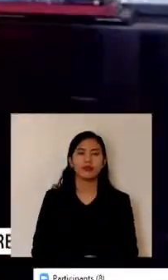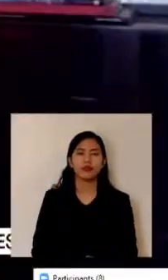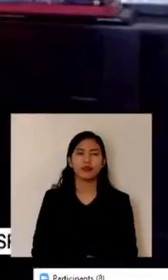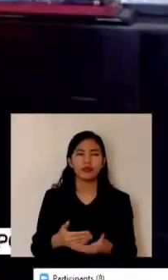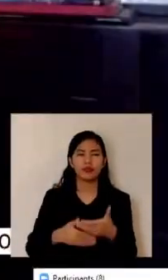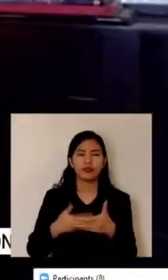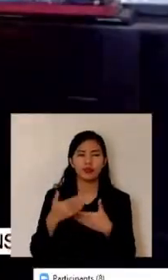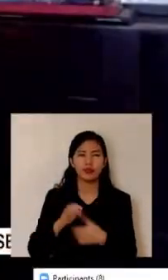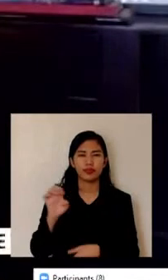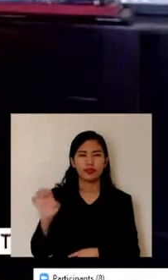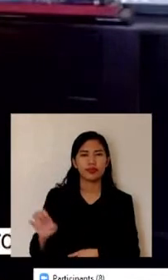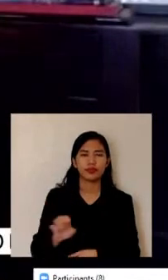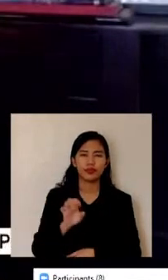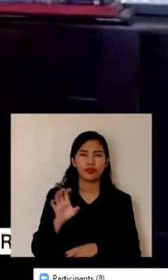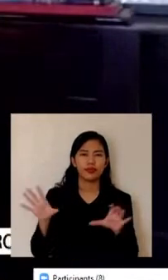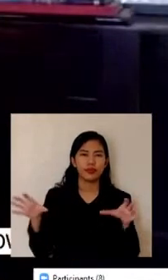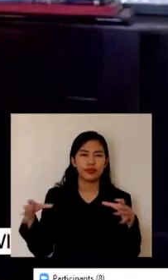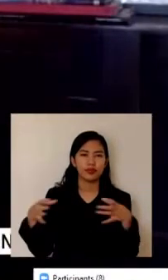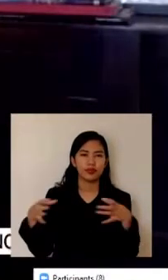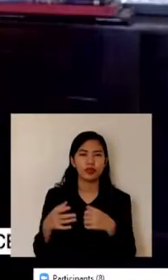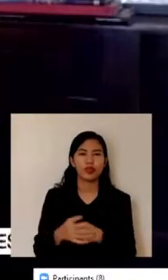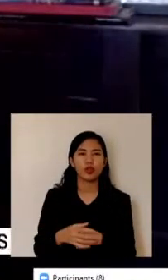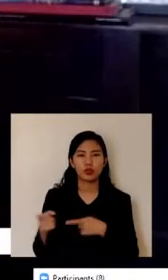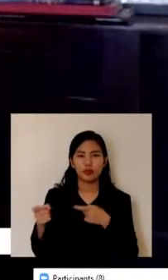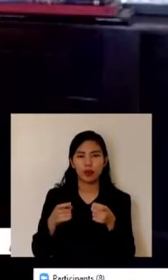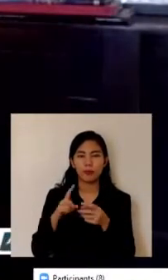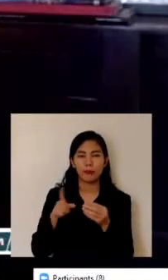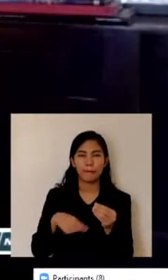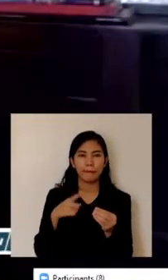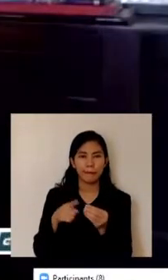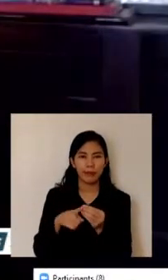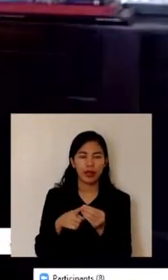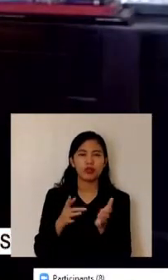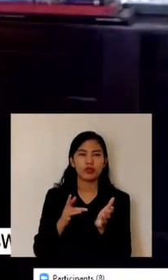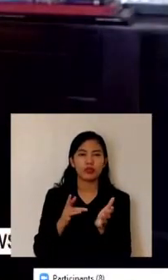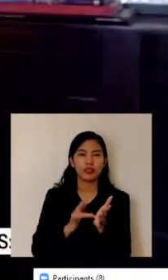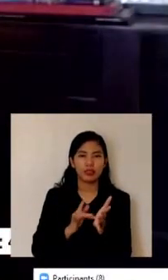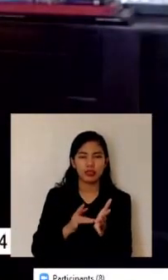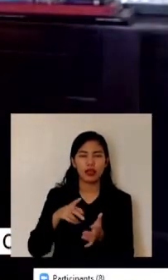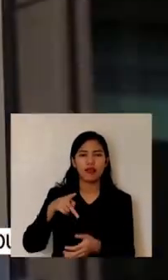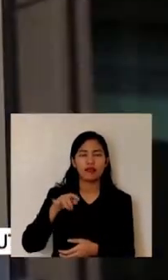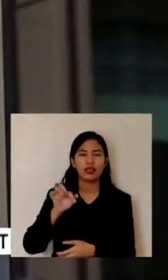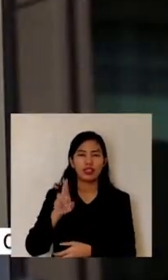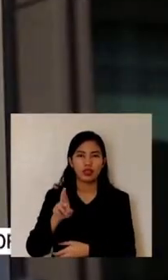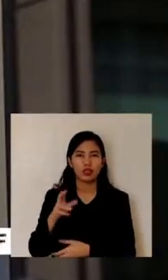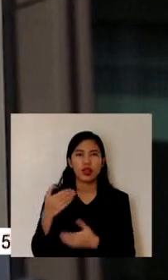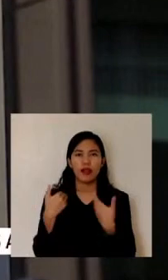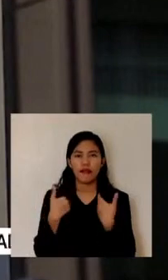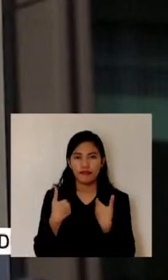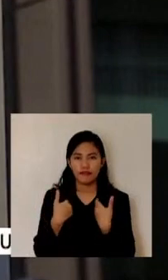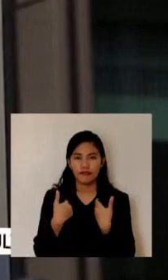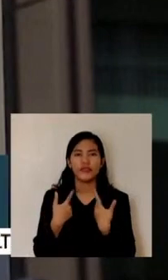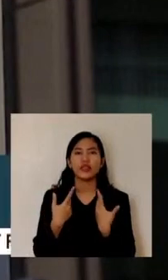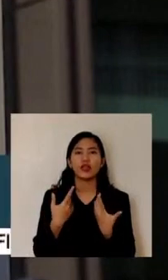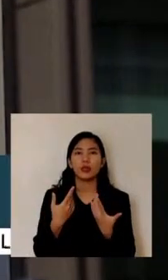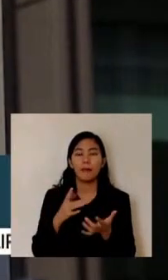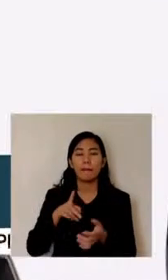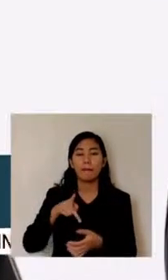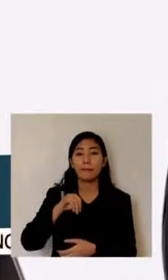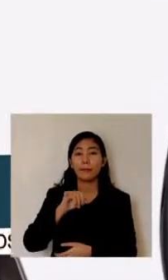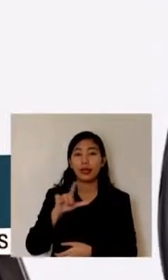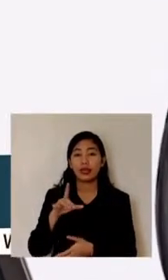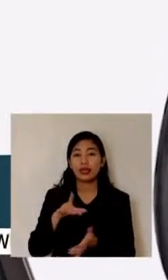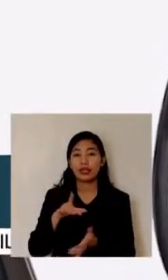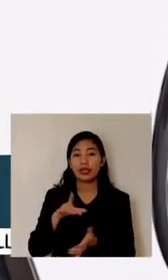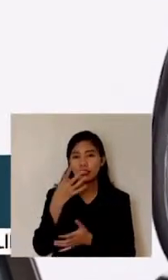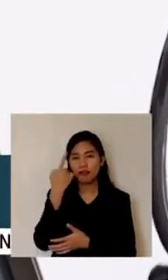The European Union's drug regulator greenlights Pfizer's antiviral COVID-19 pill for high-risk patients. This comes as